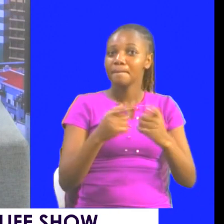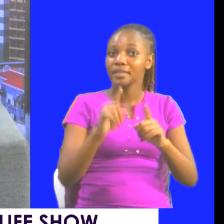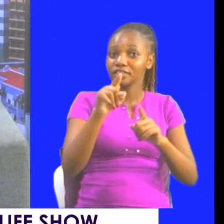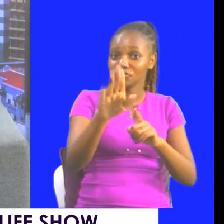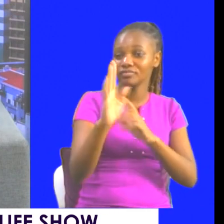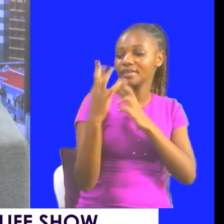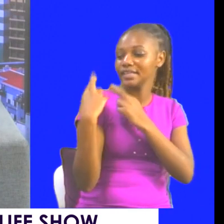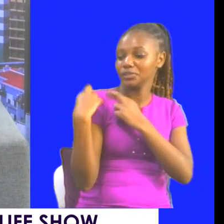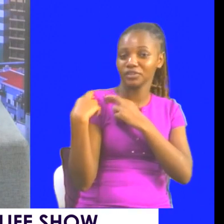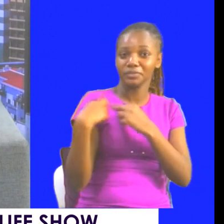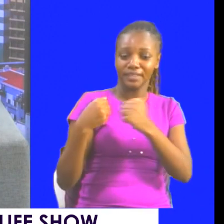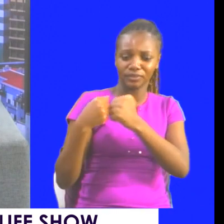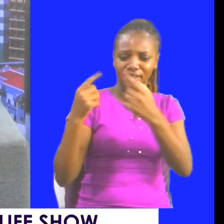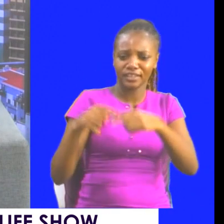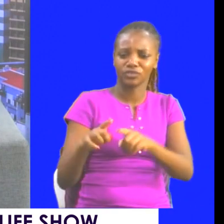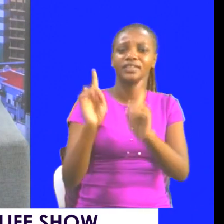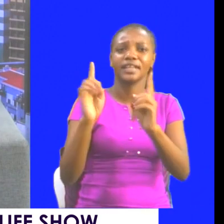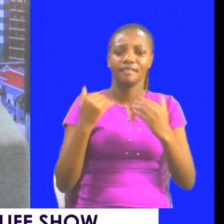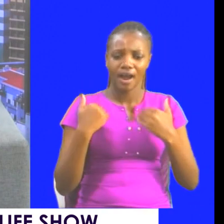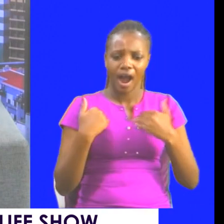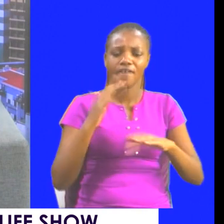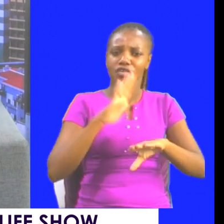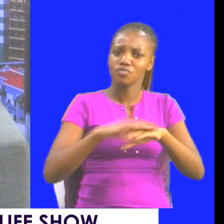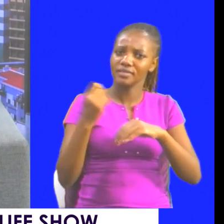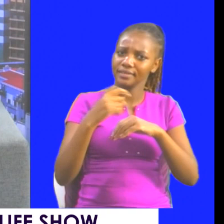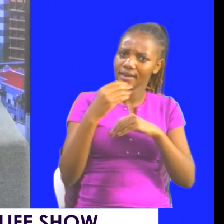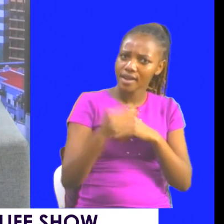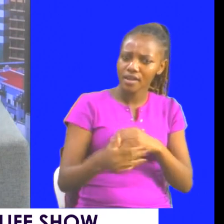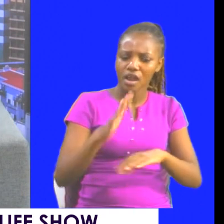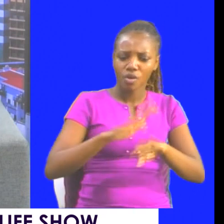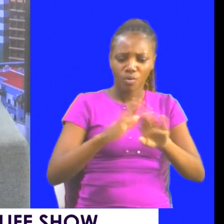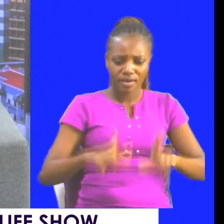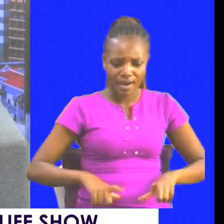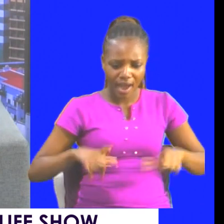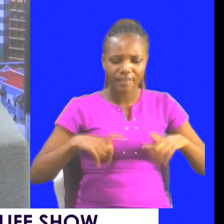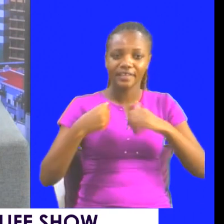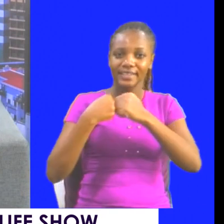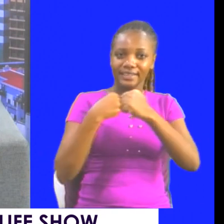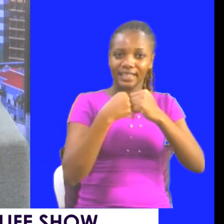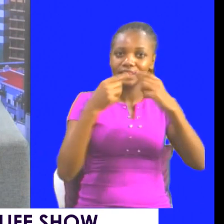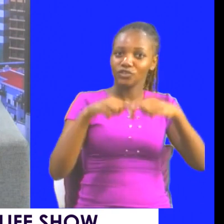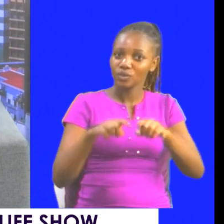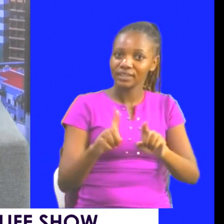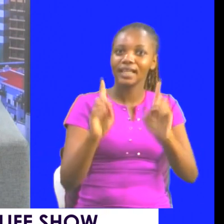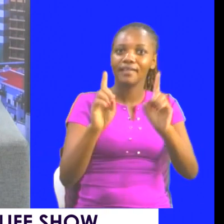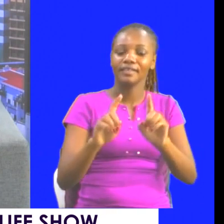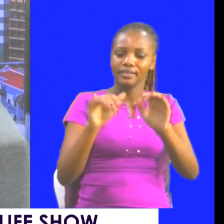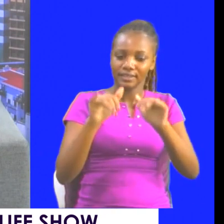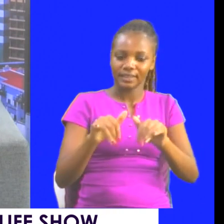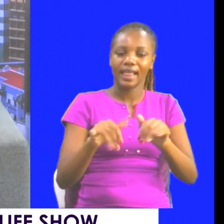challenge yourself to get a decent income, decent livelihood. Challenge yourself. Staying